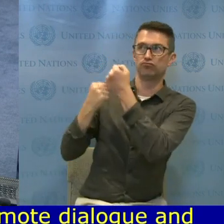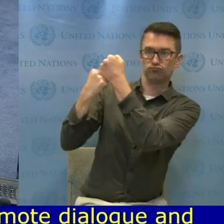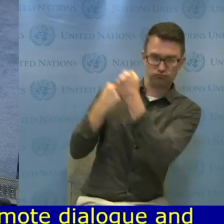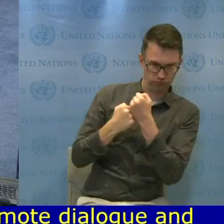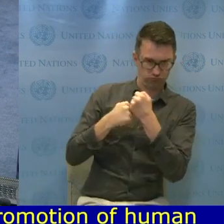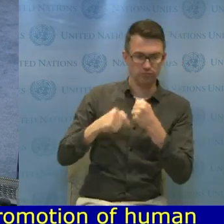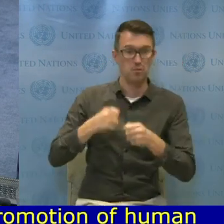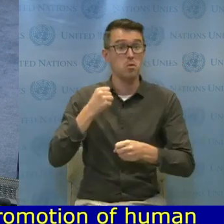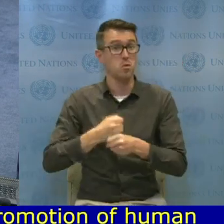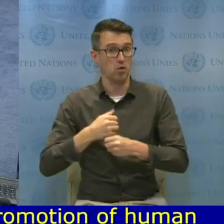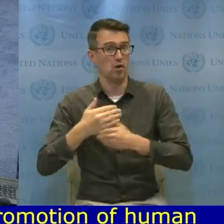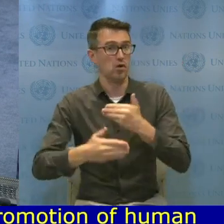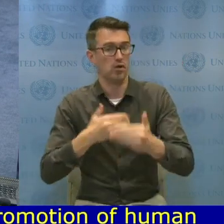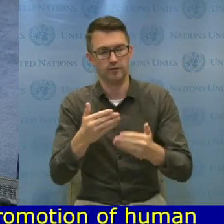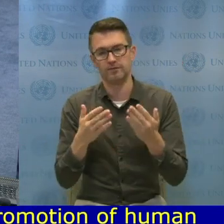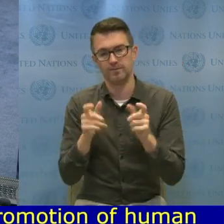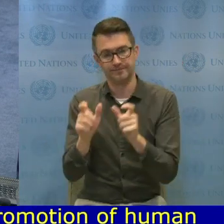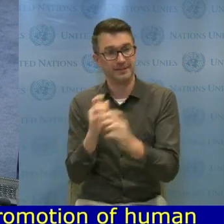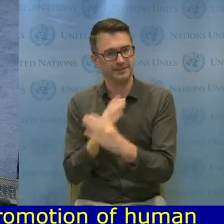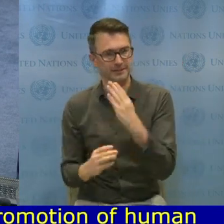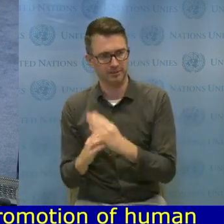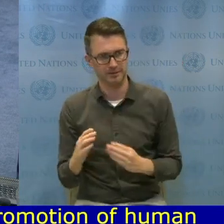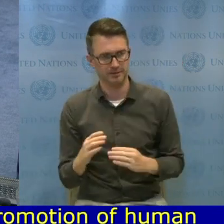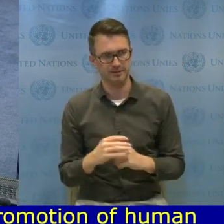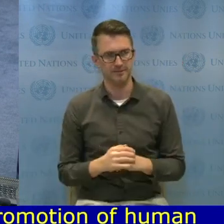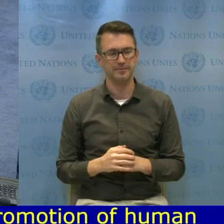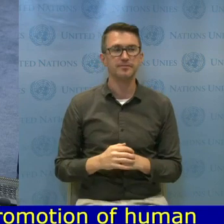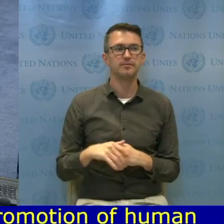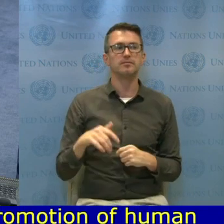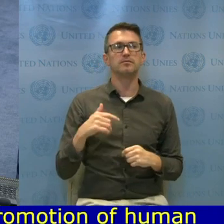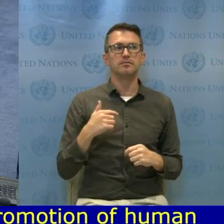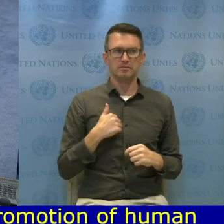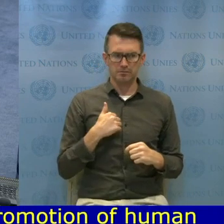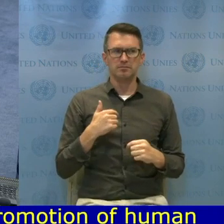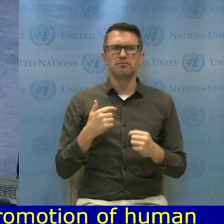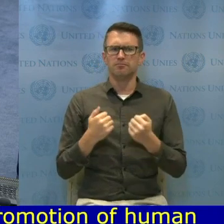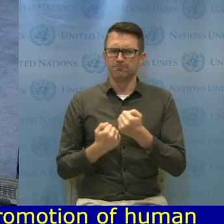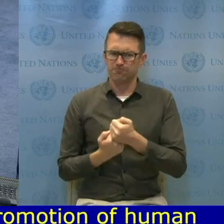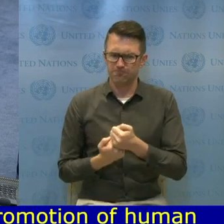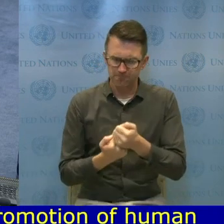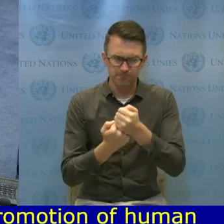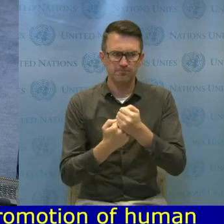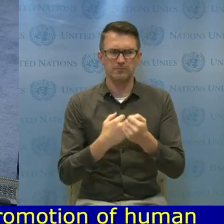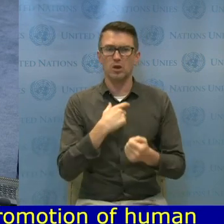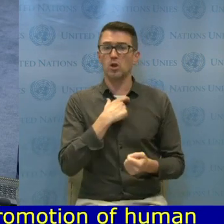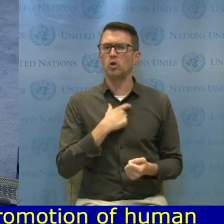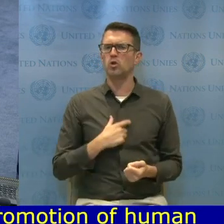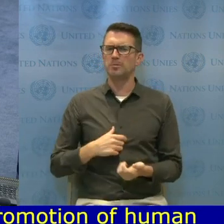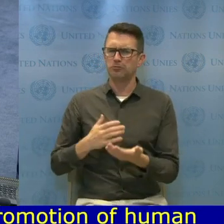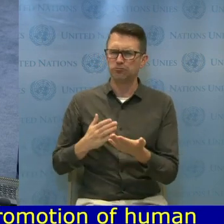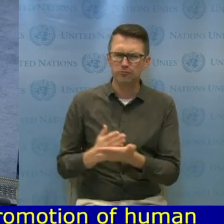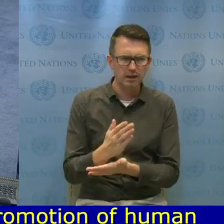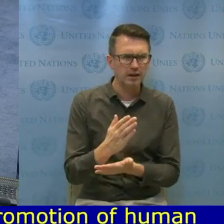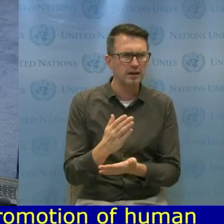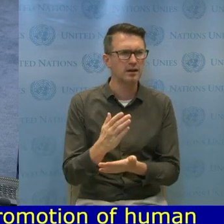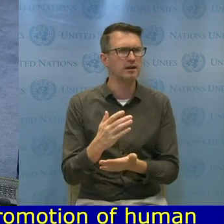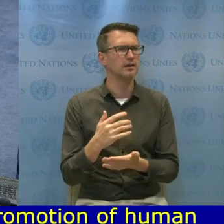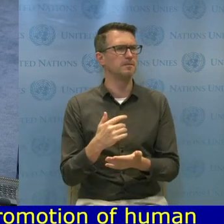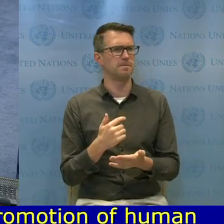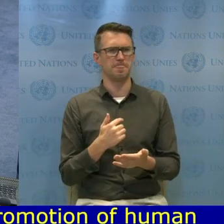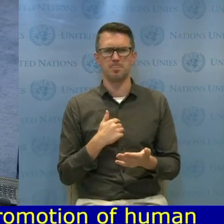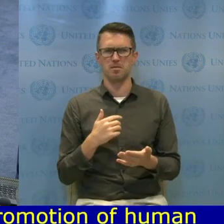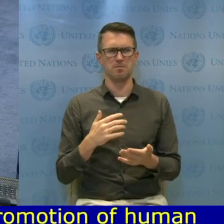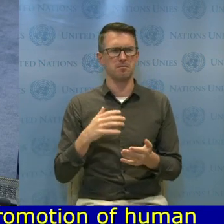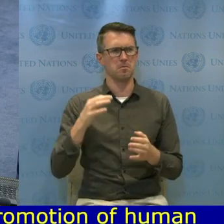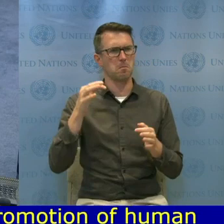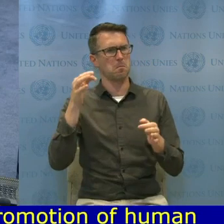human rights and strongly opposes any attempt to abuse the human rights issue for impugning political purpose aimed at overthrowing sovereign